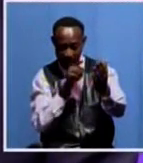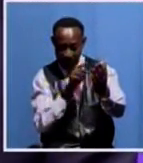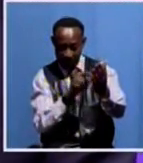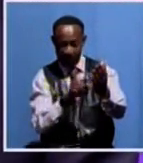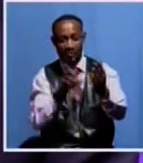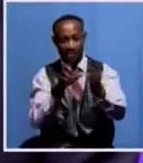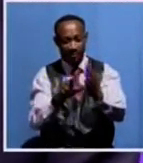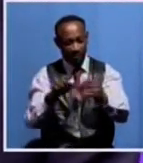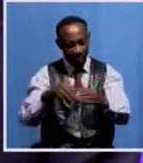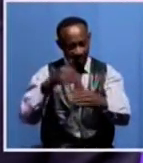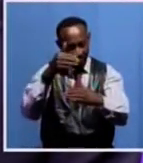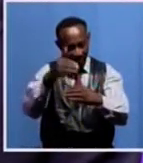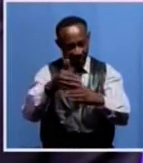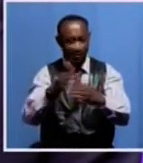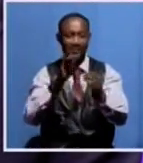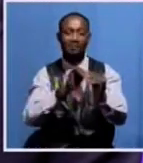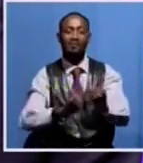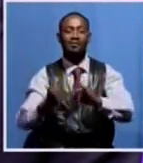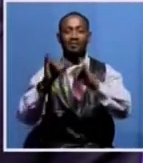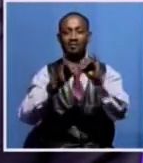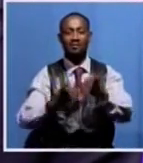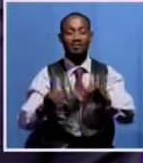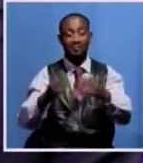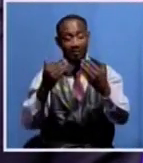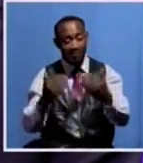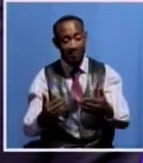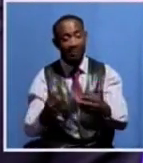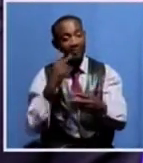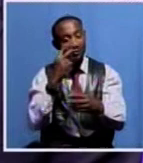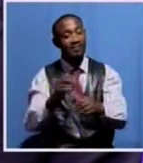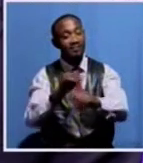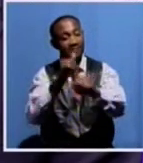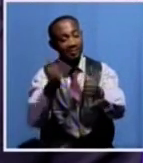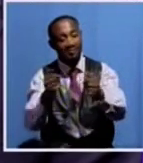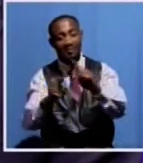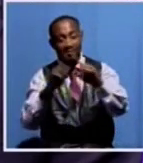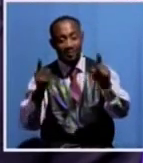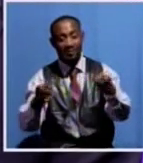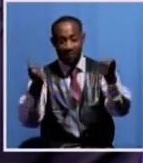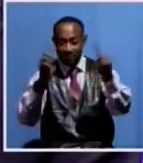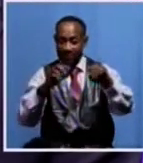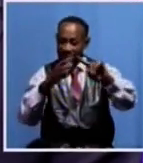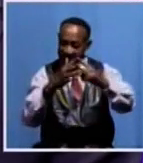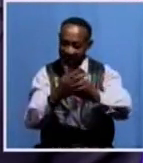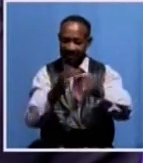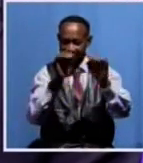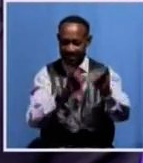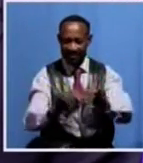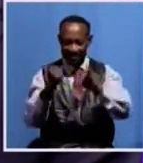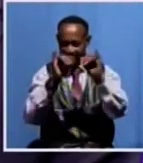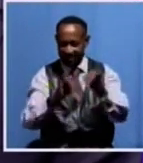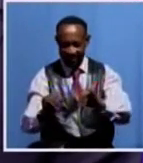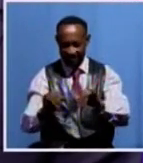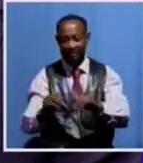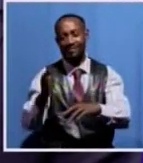very often things look okay until you begin to implement. If you remember, the first date of